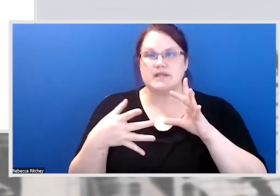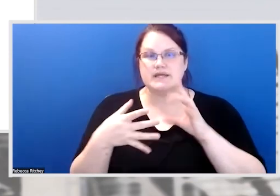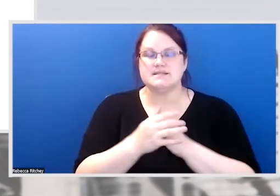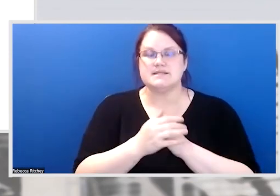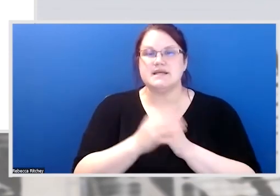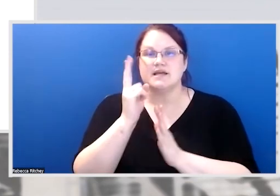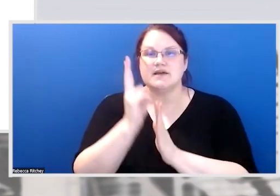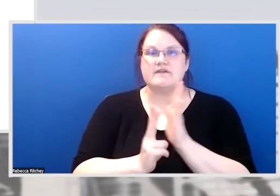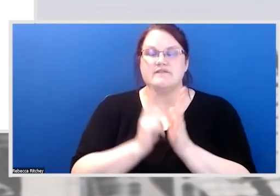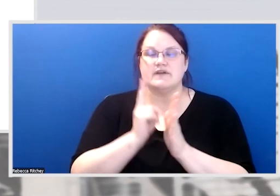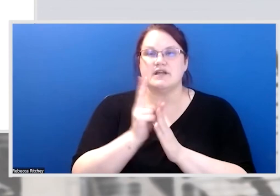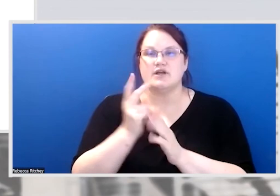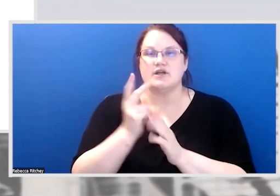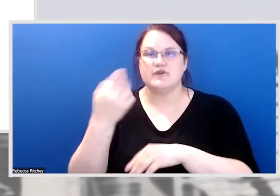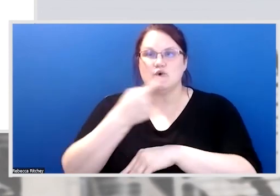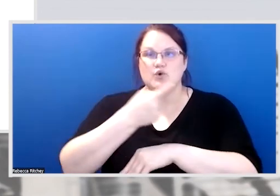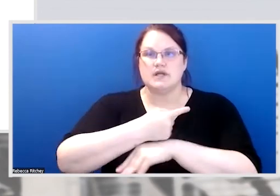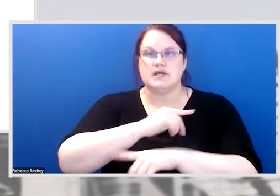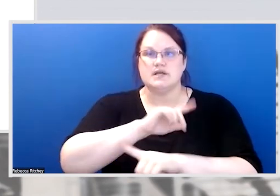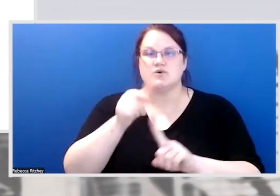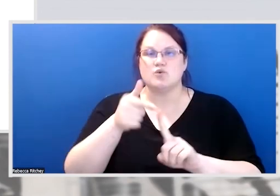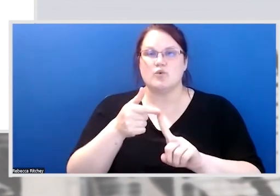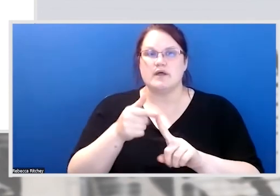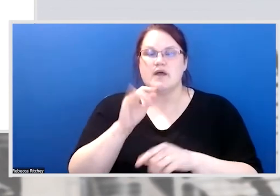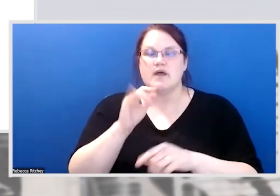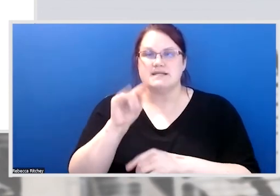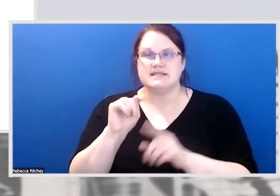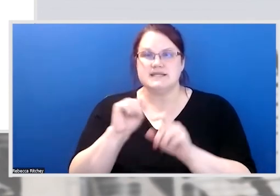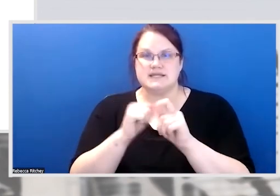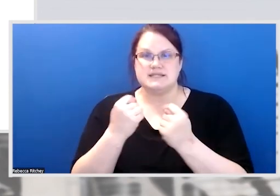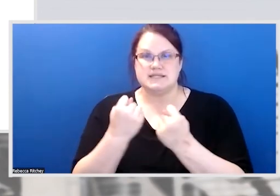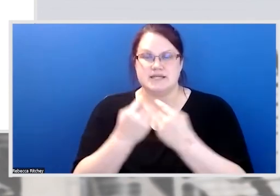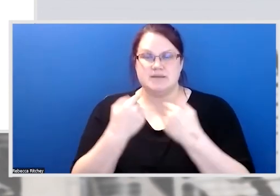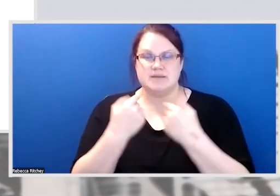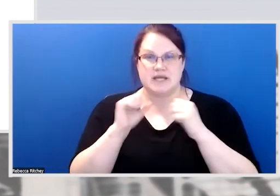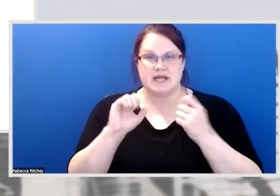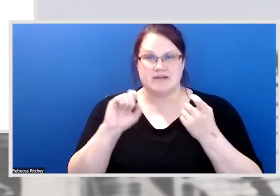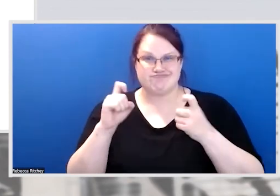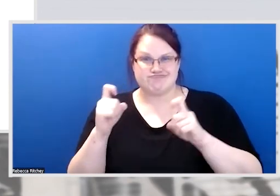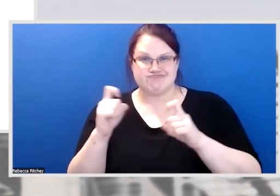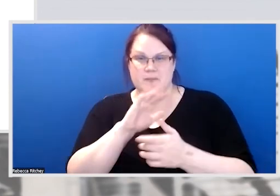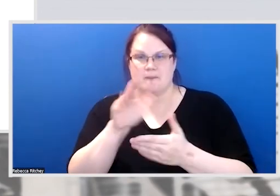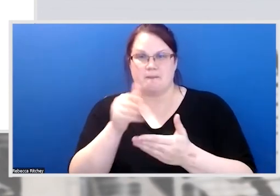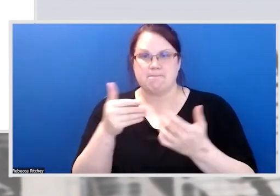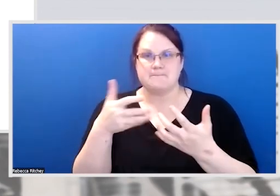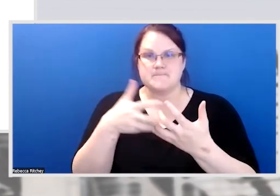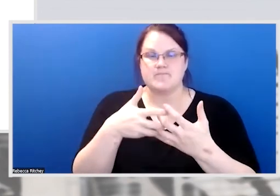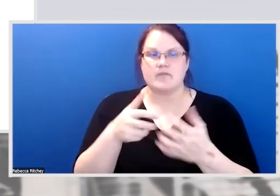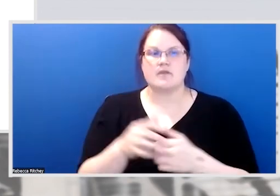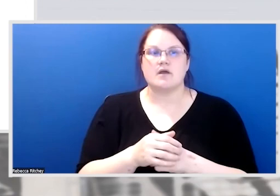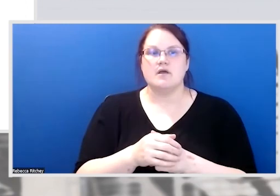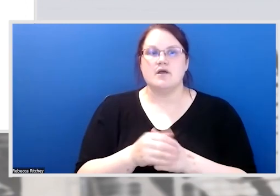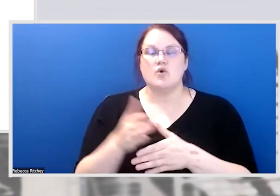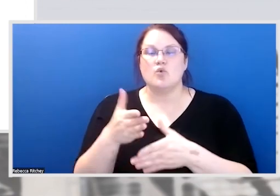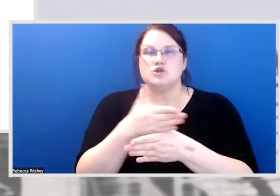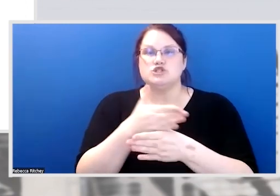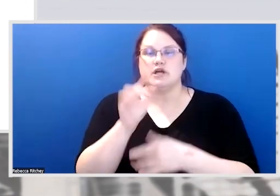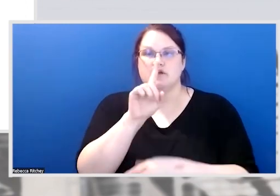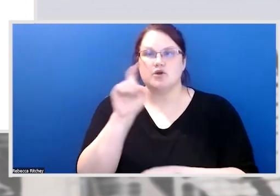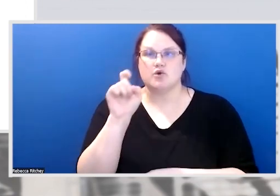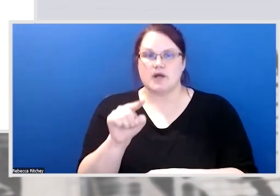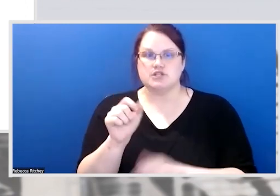video in a few days once the INP team has a chance to edit everything together. Also, we will share any of your questions with both